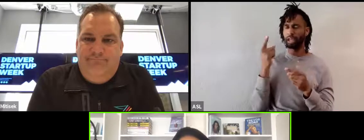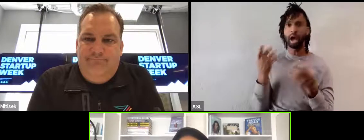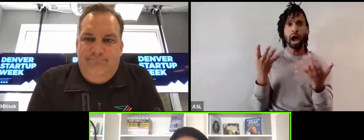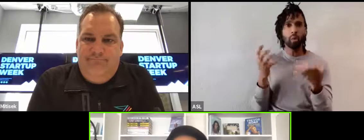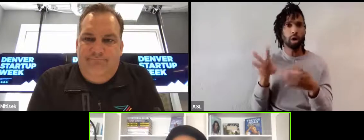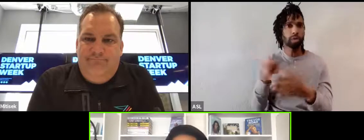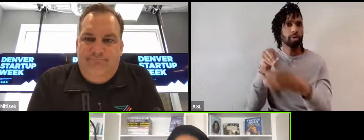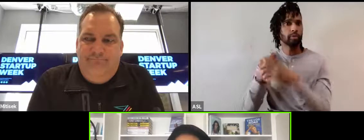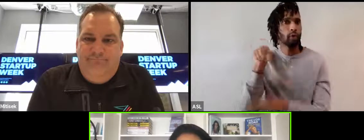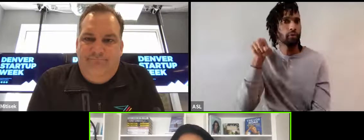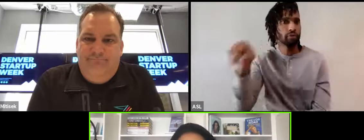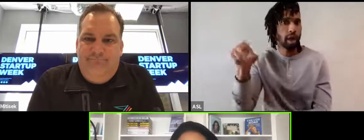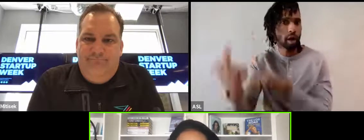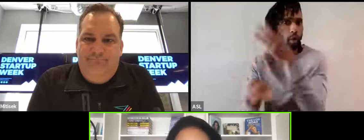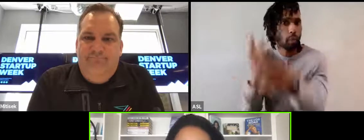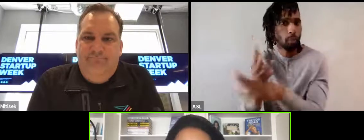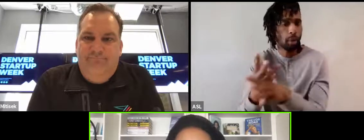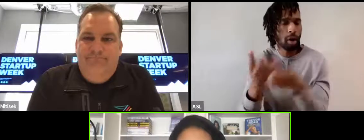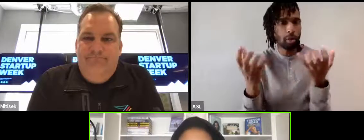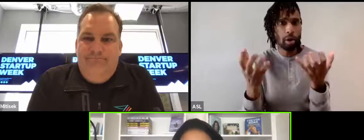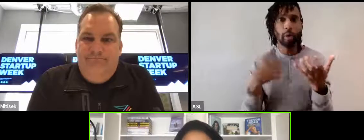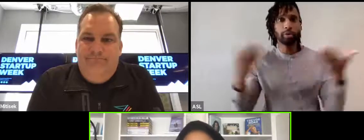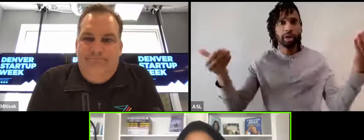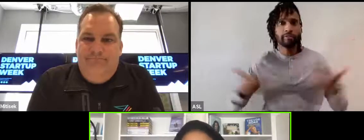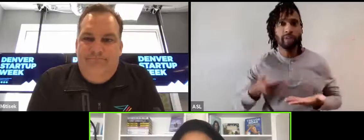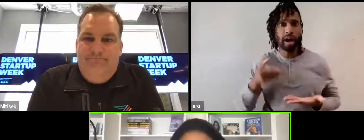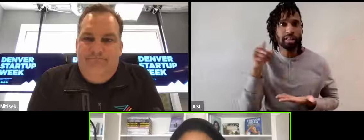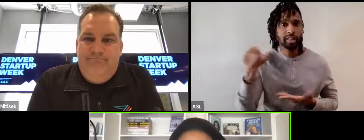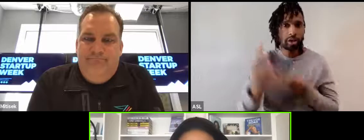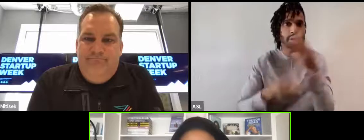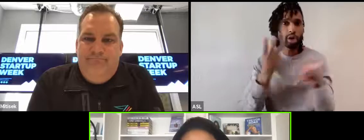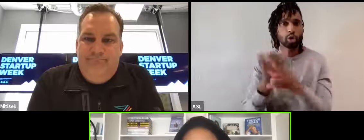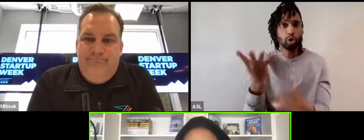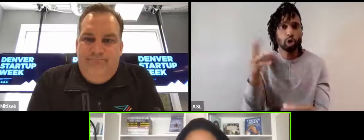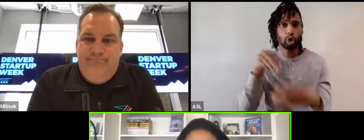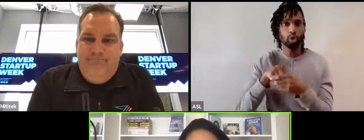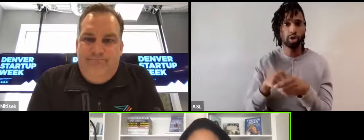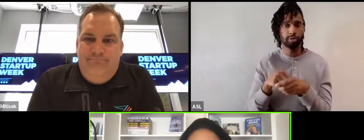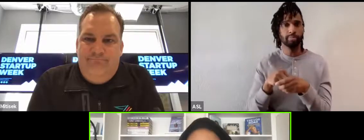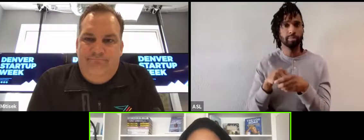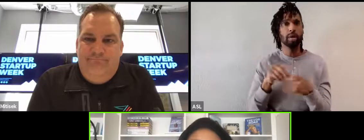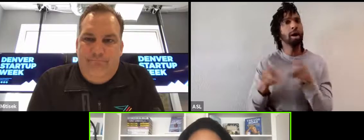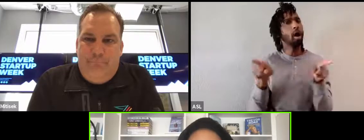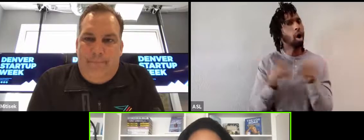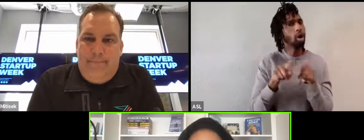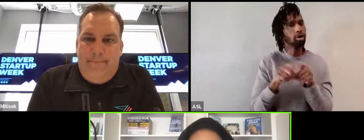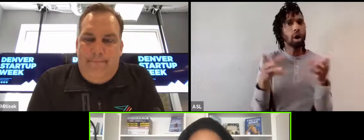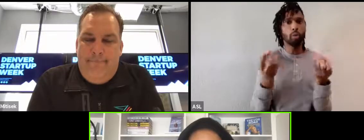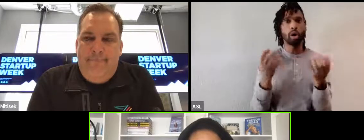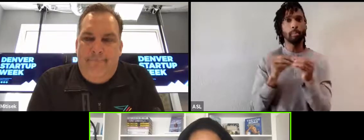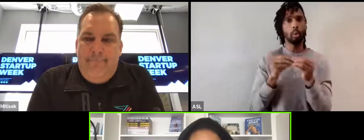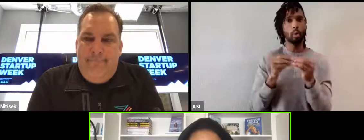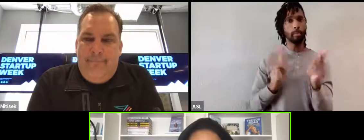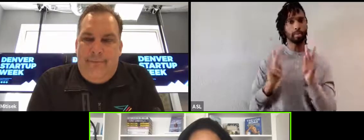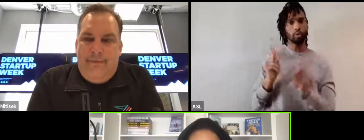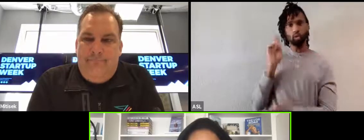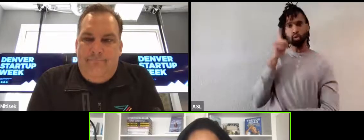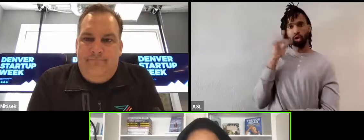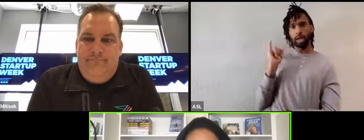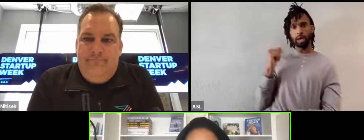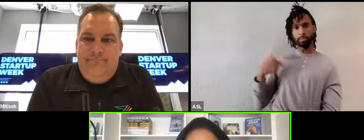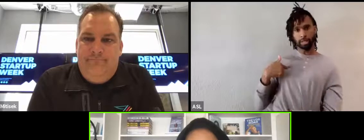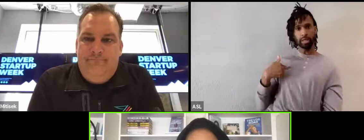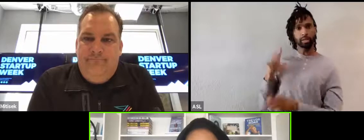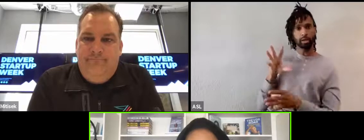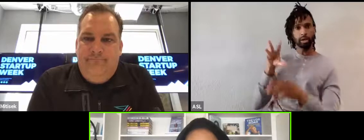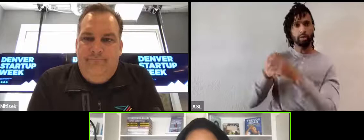be in that world. And I want to be invited into that world and included in that world. And I also want so many more of us to be. And it doesn't make